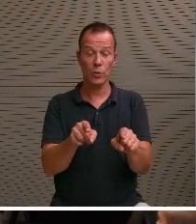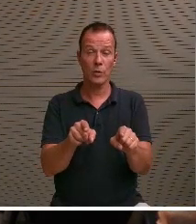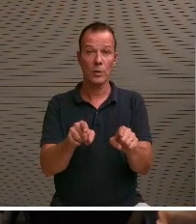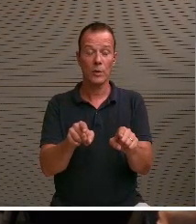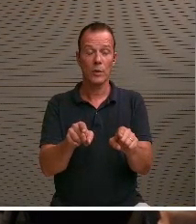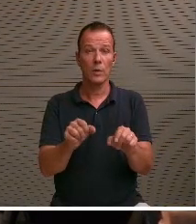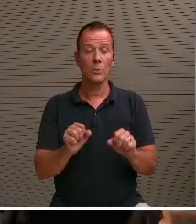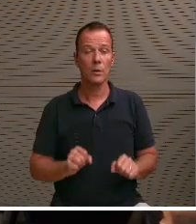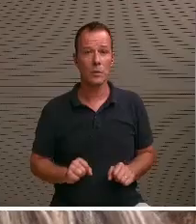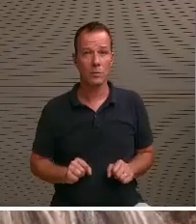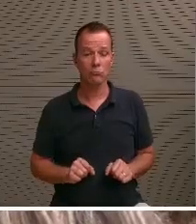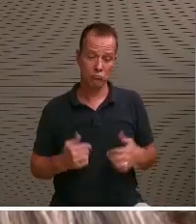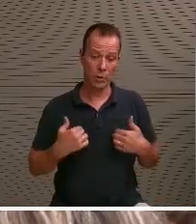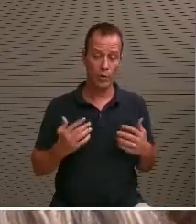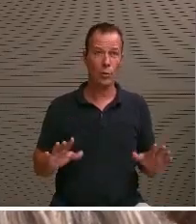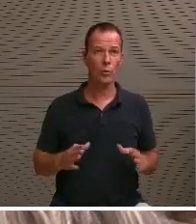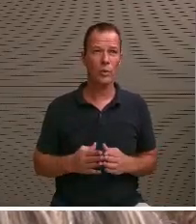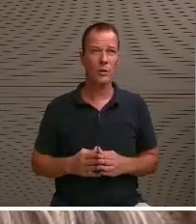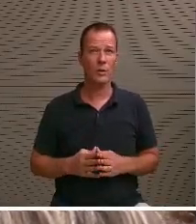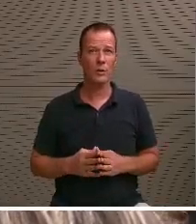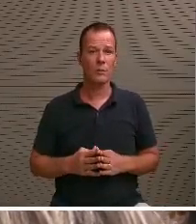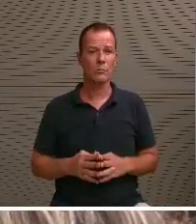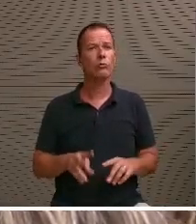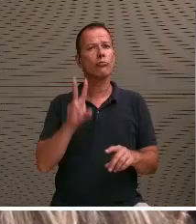I could see and feel